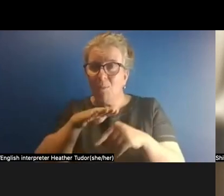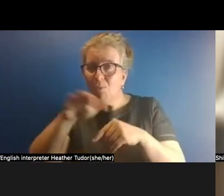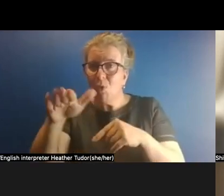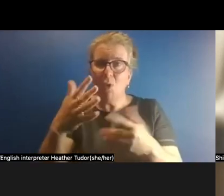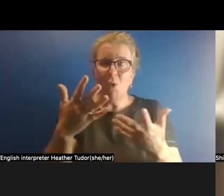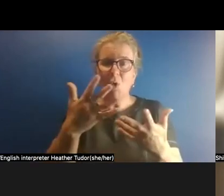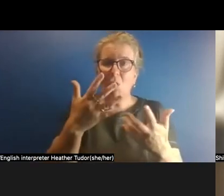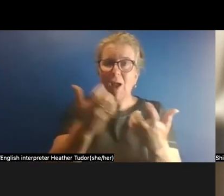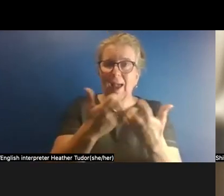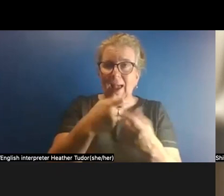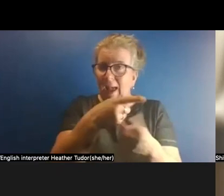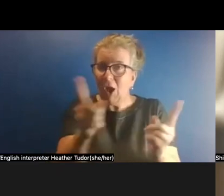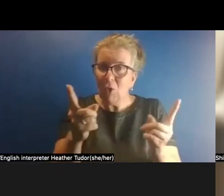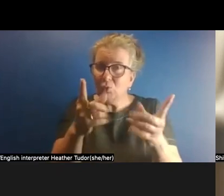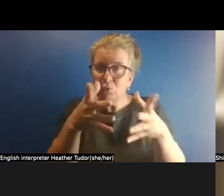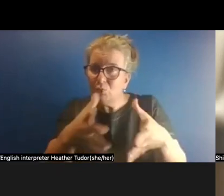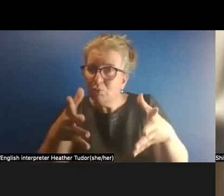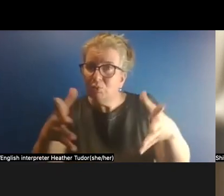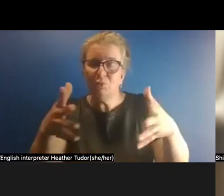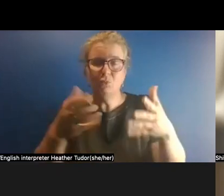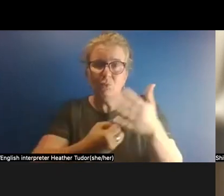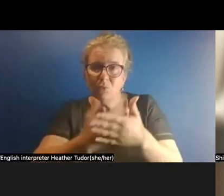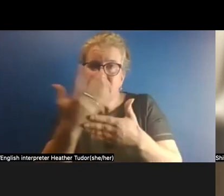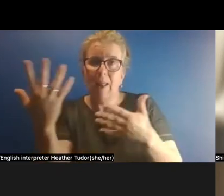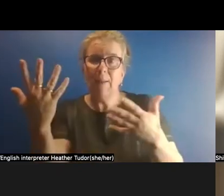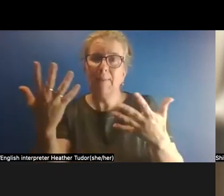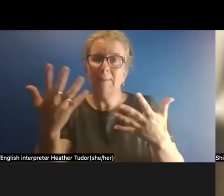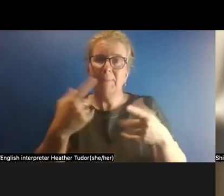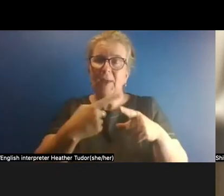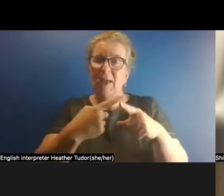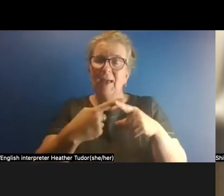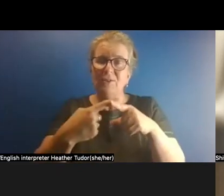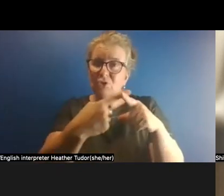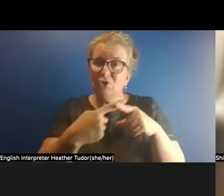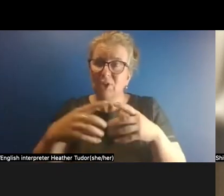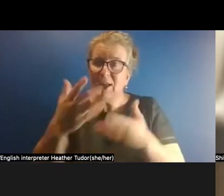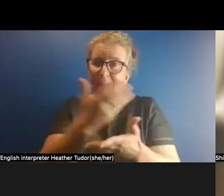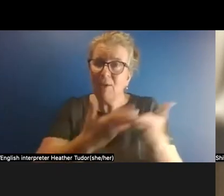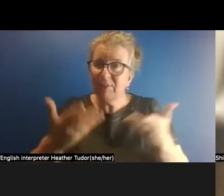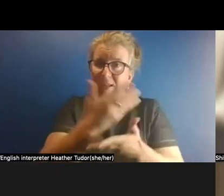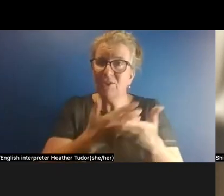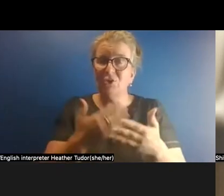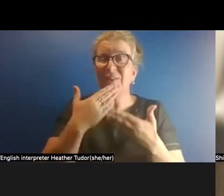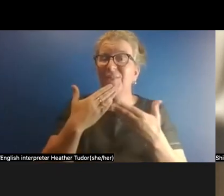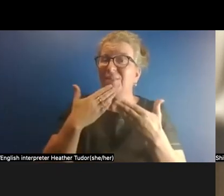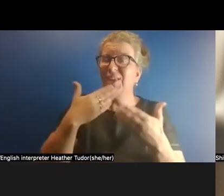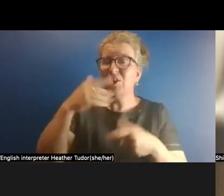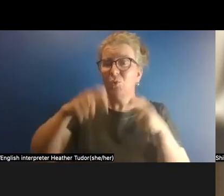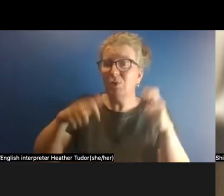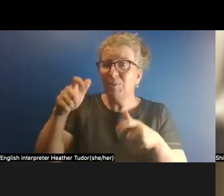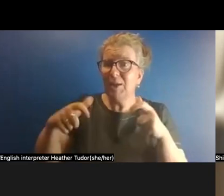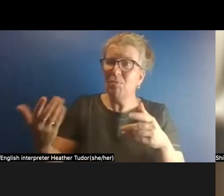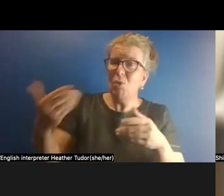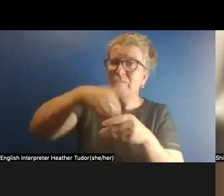to share this conversation. And also to everyone who has shown up today and listening in,